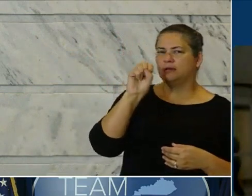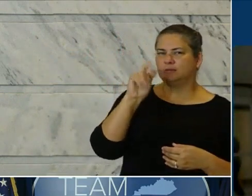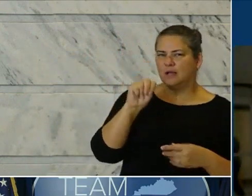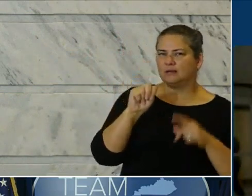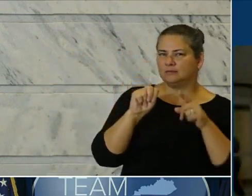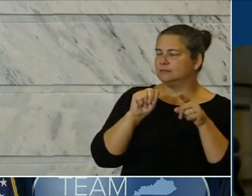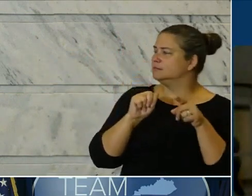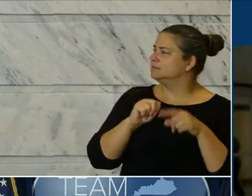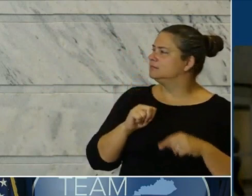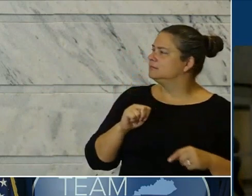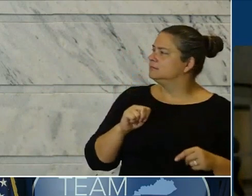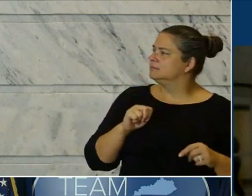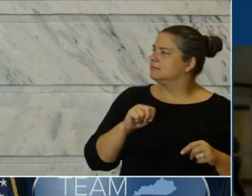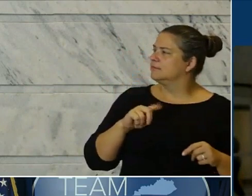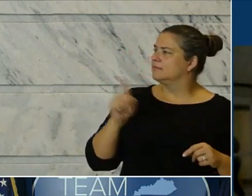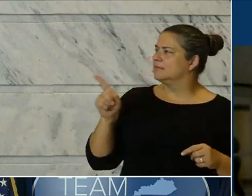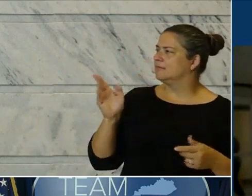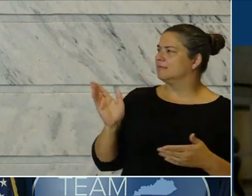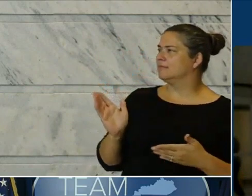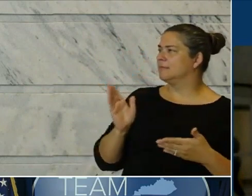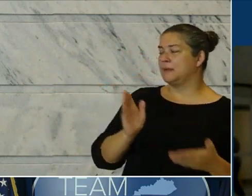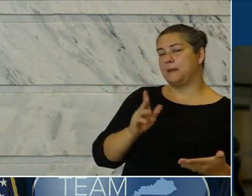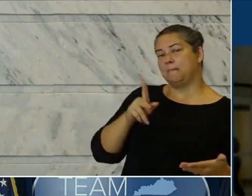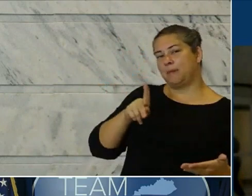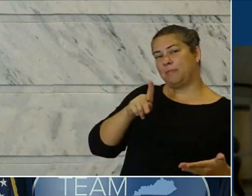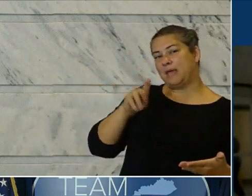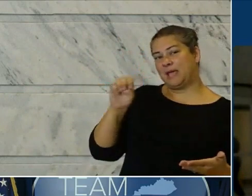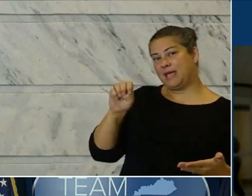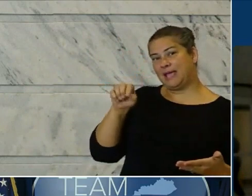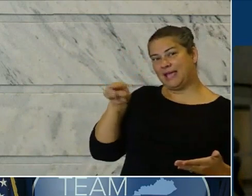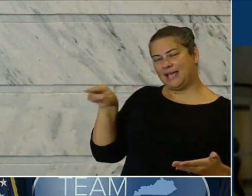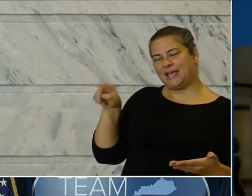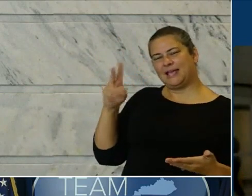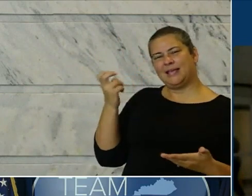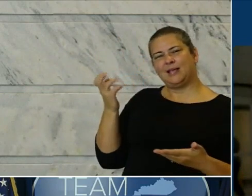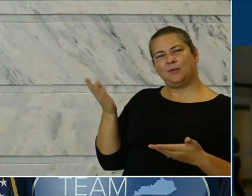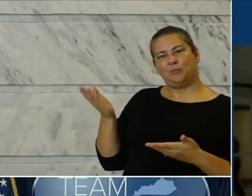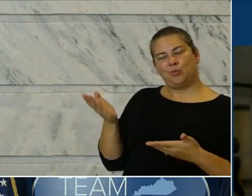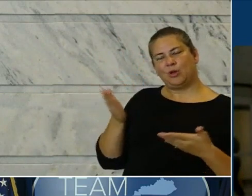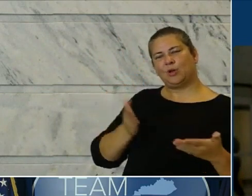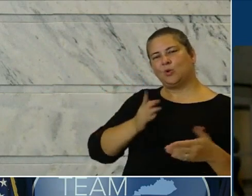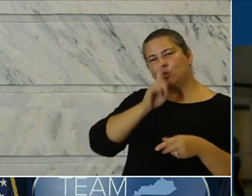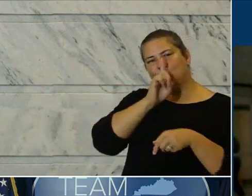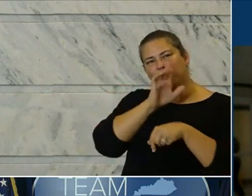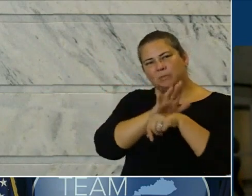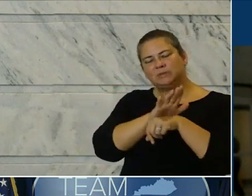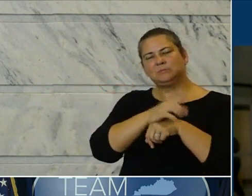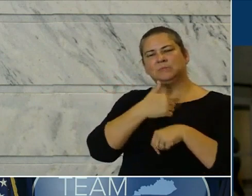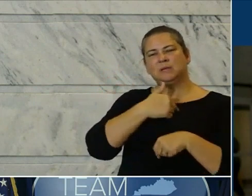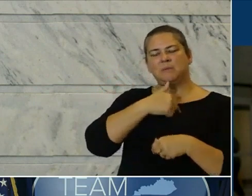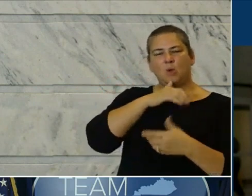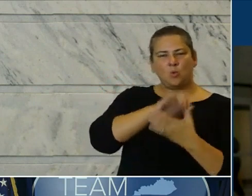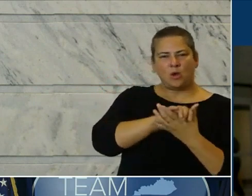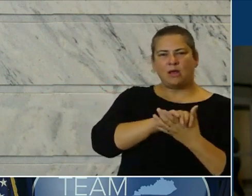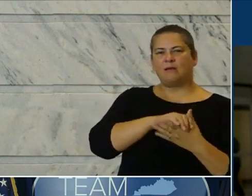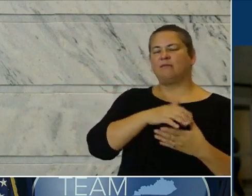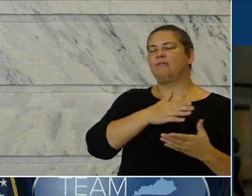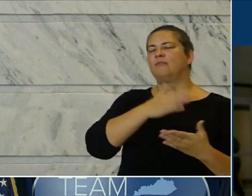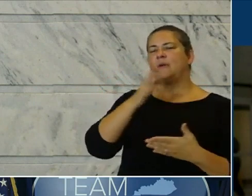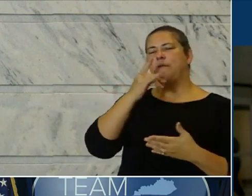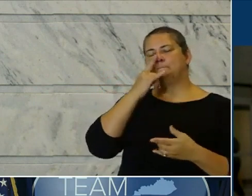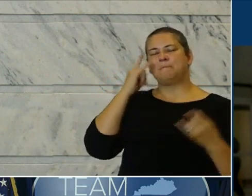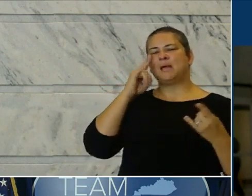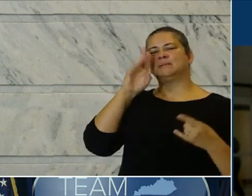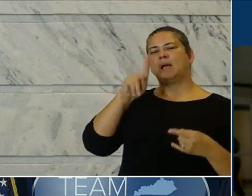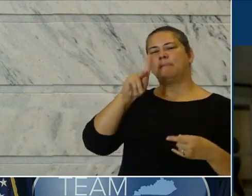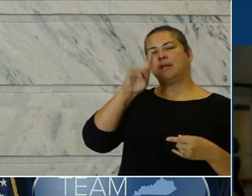Hope PPE delivered on a promise to myself, my wife Brittany, Mask Up Kentucky, and Covering